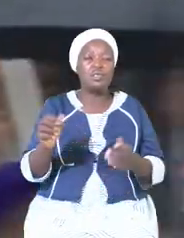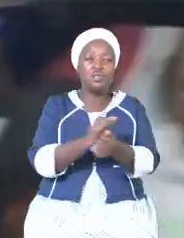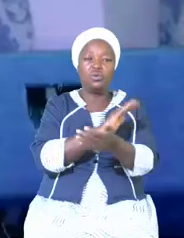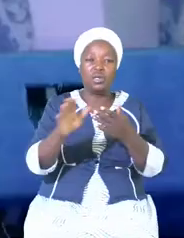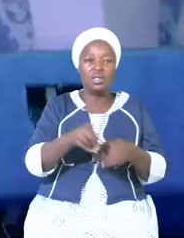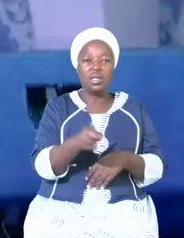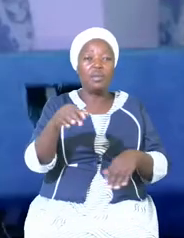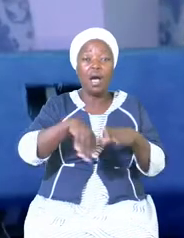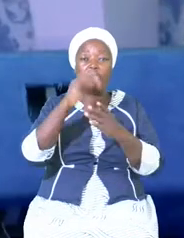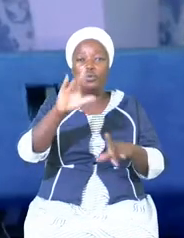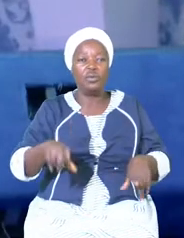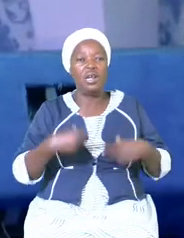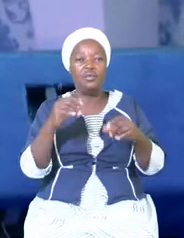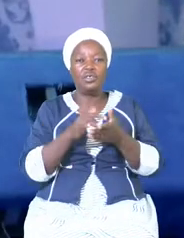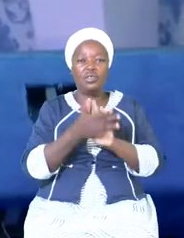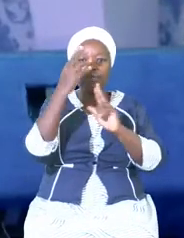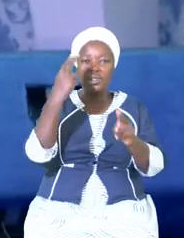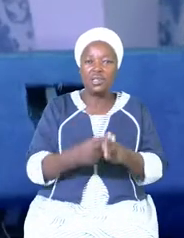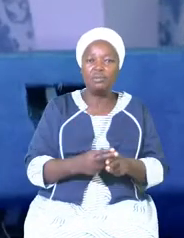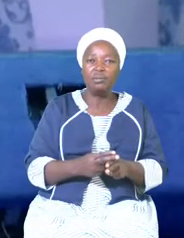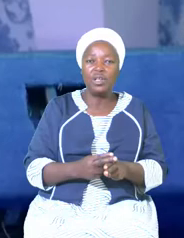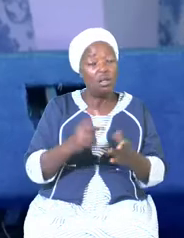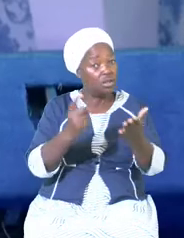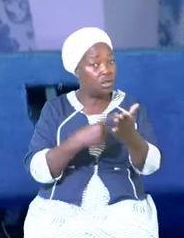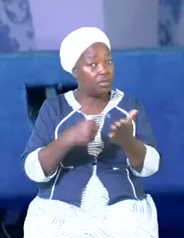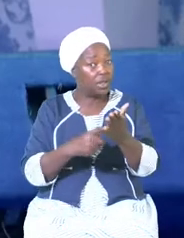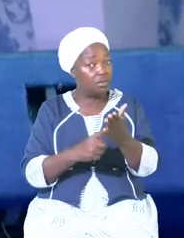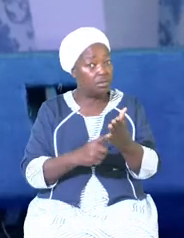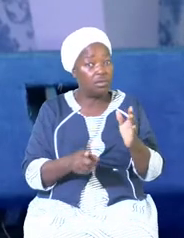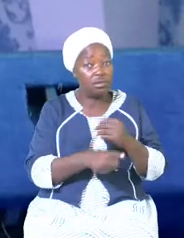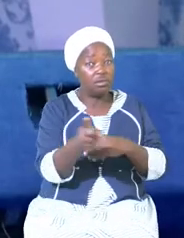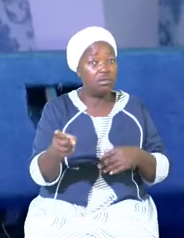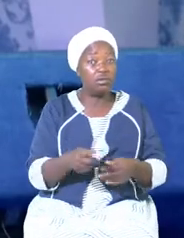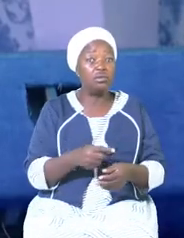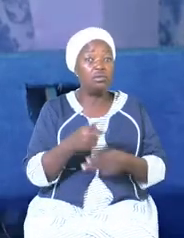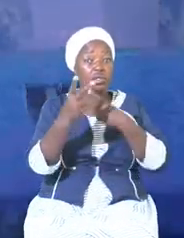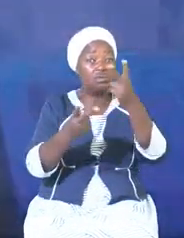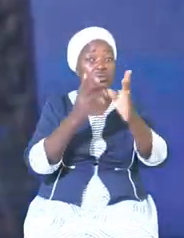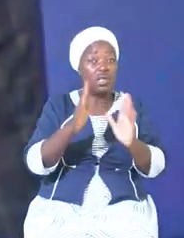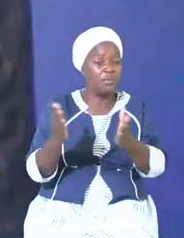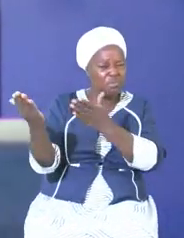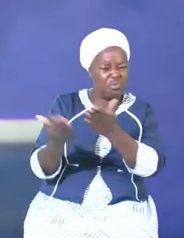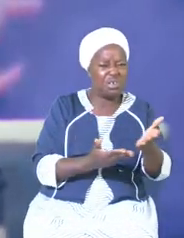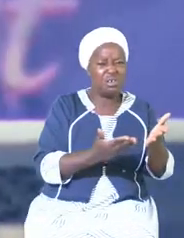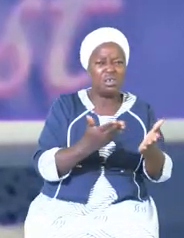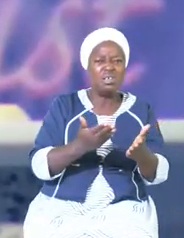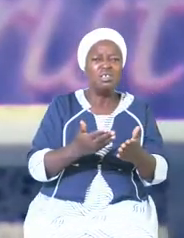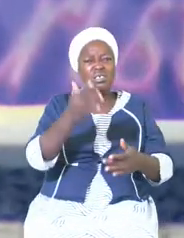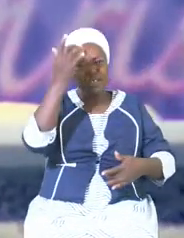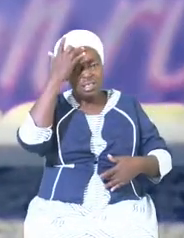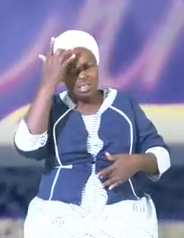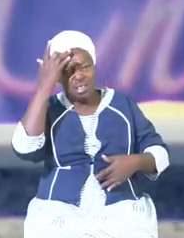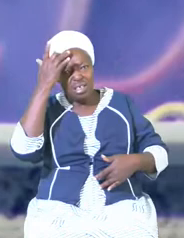life. Sometimes those strangers, they bring sickness that even the hospital x-ray